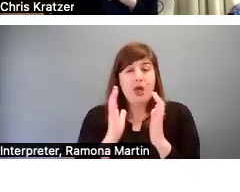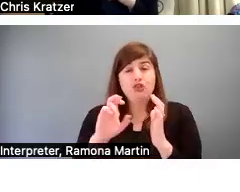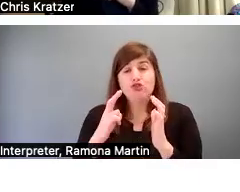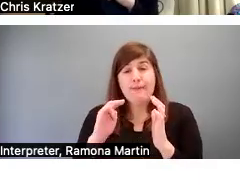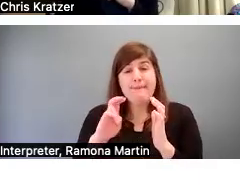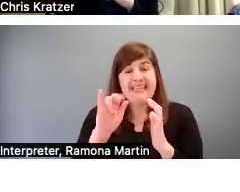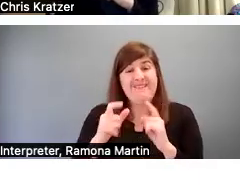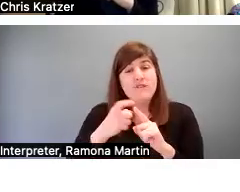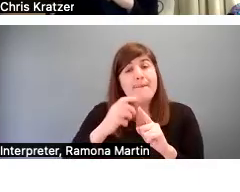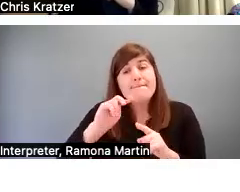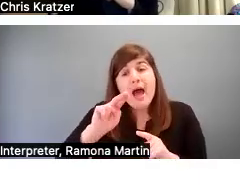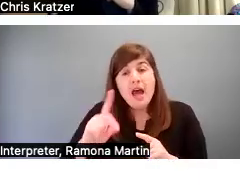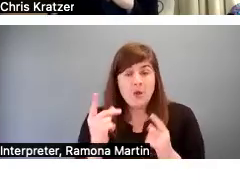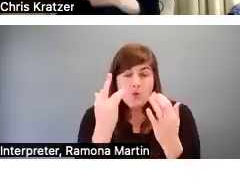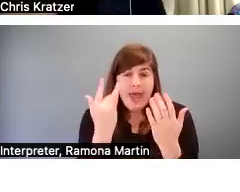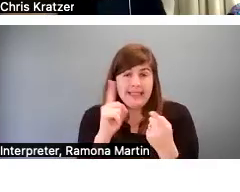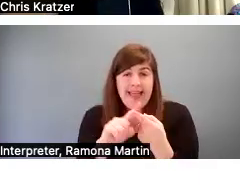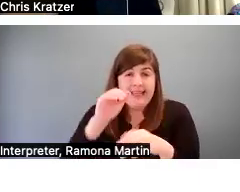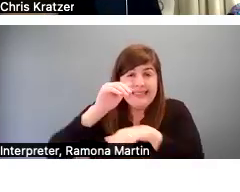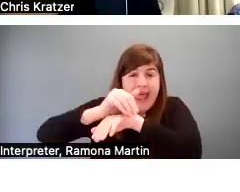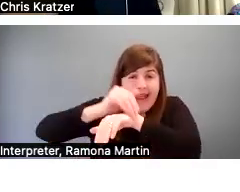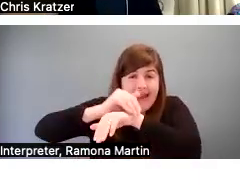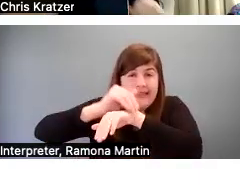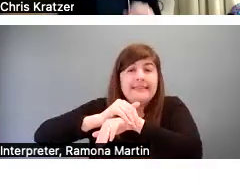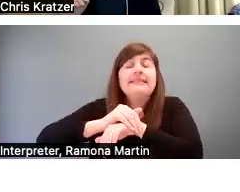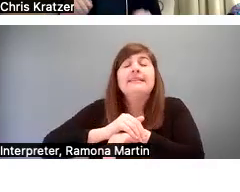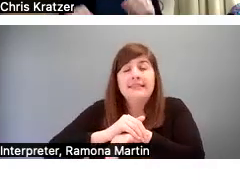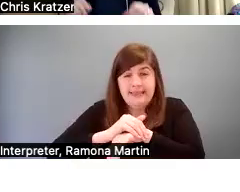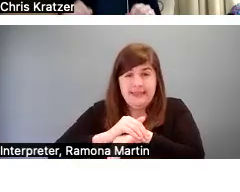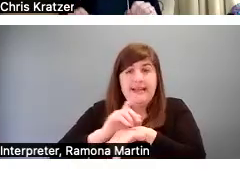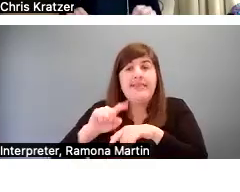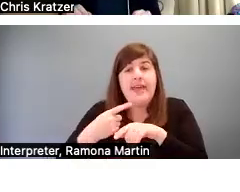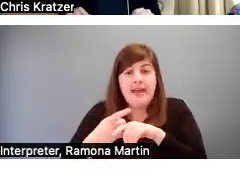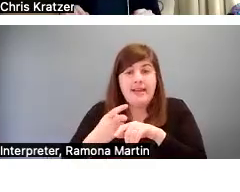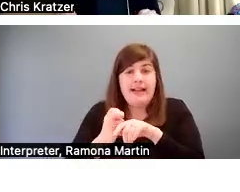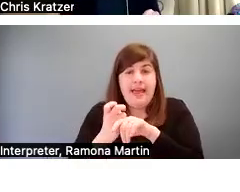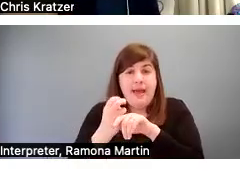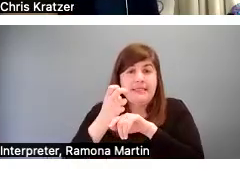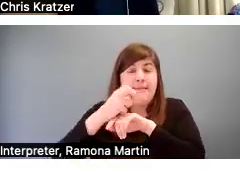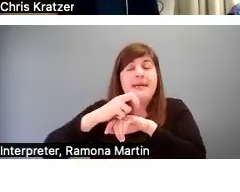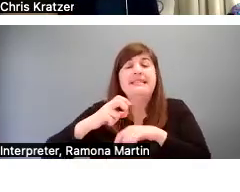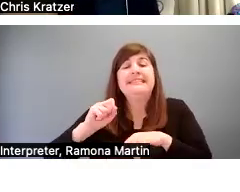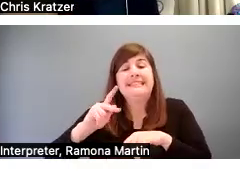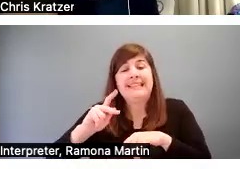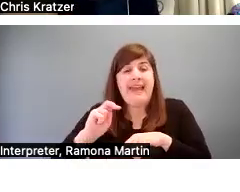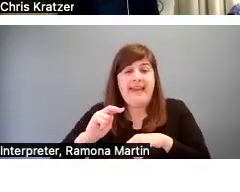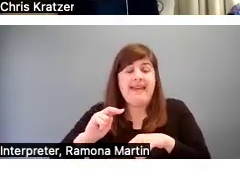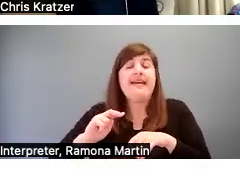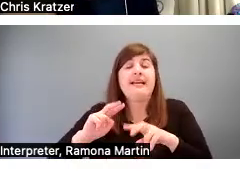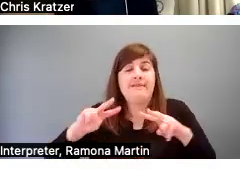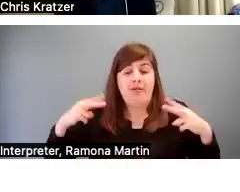mud and waits for nightfall. It climbs up the nearest surface and sheds its skin to become a winged